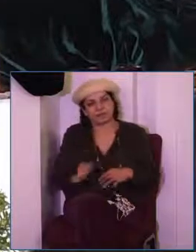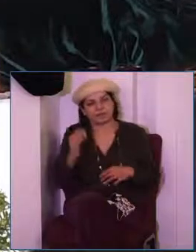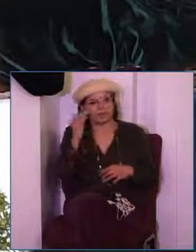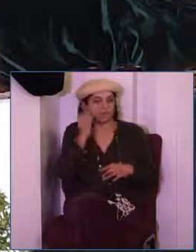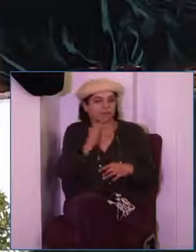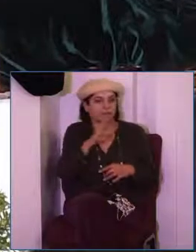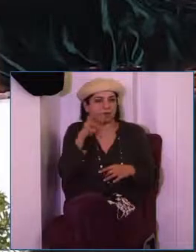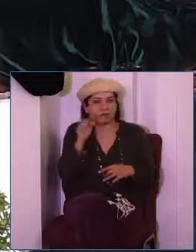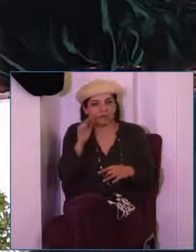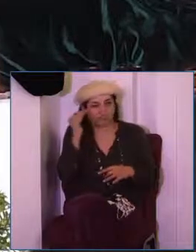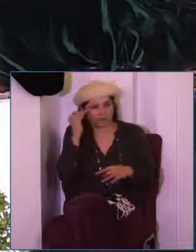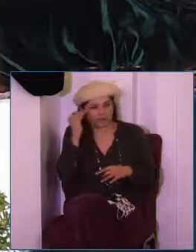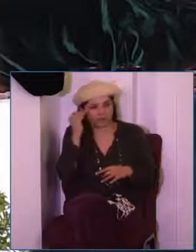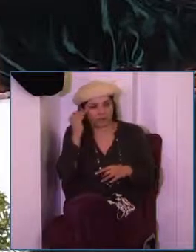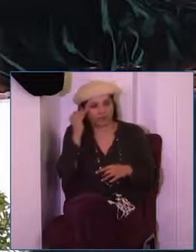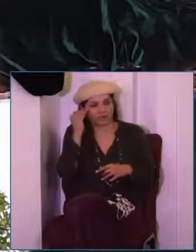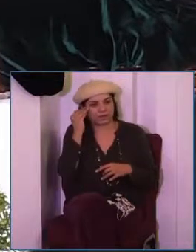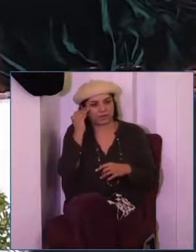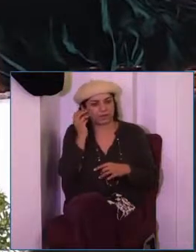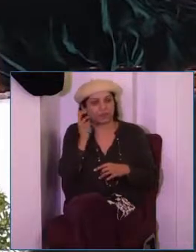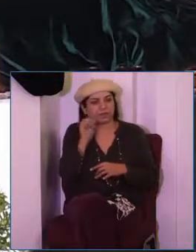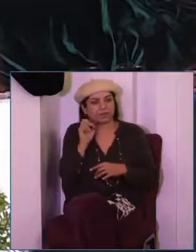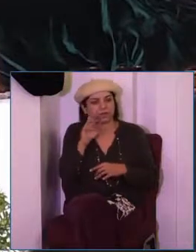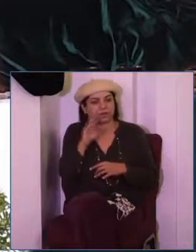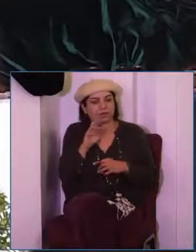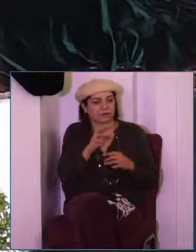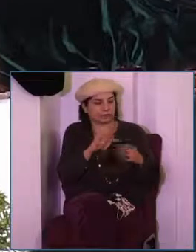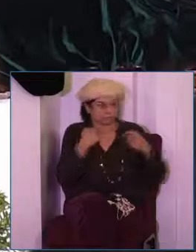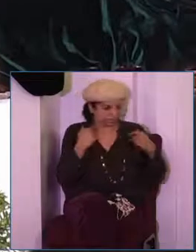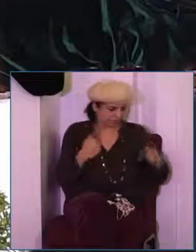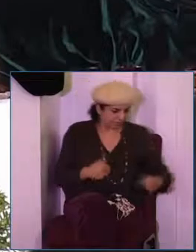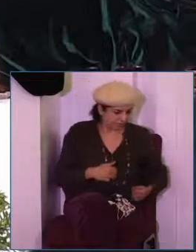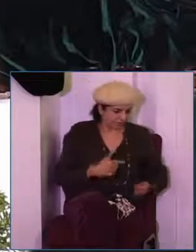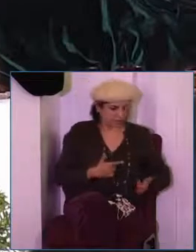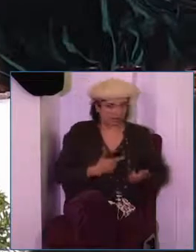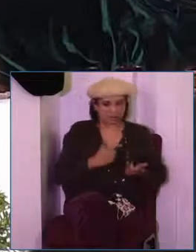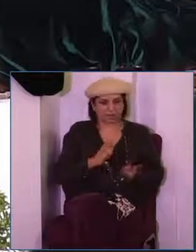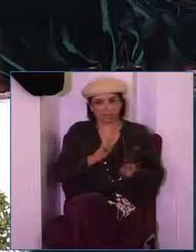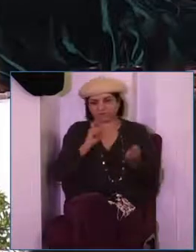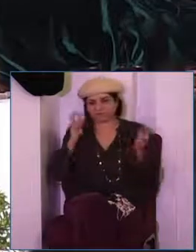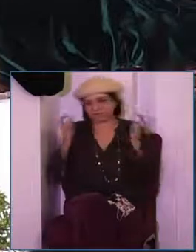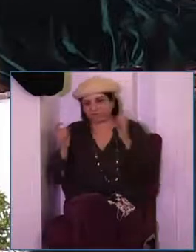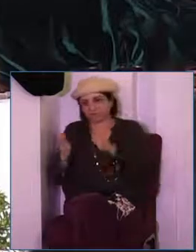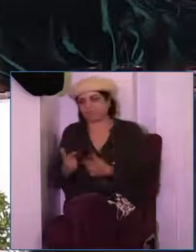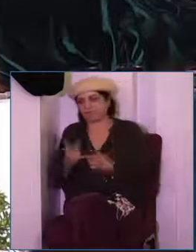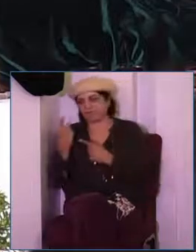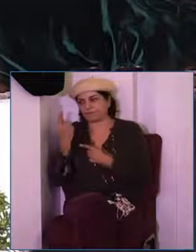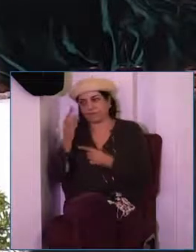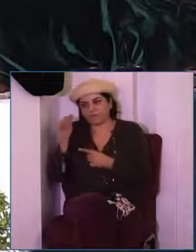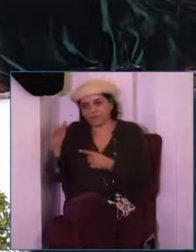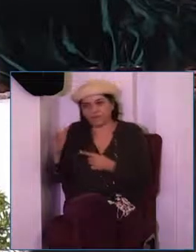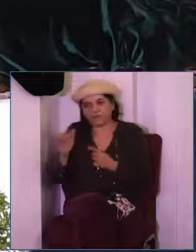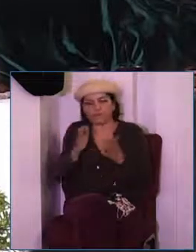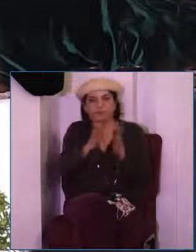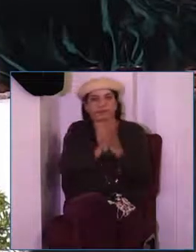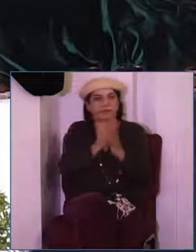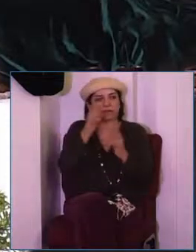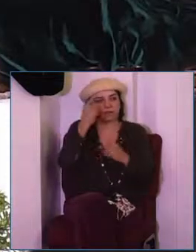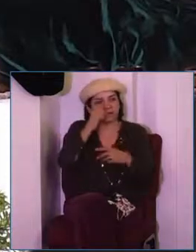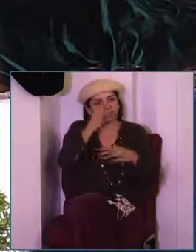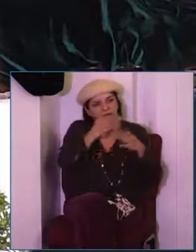life to life eternal. We also continue to pray for an end to the